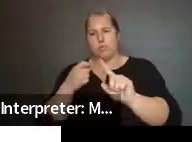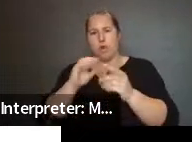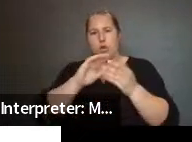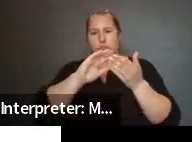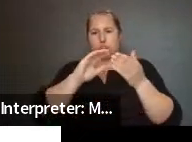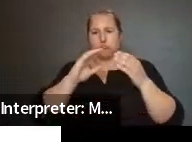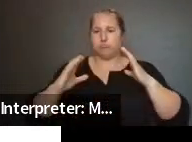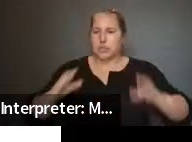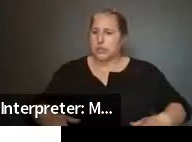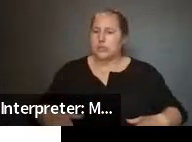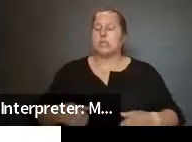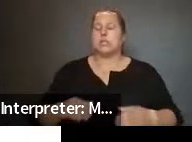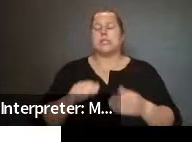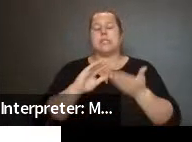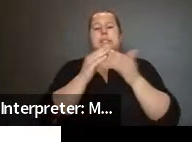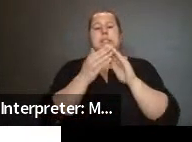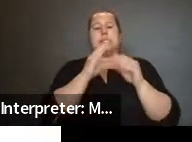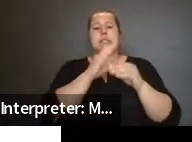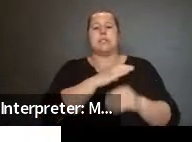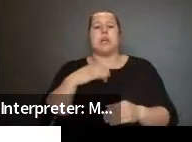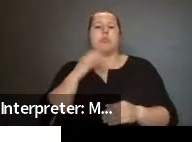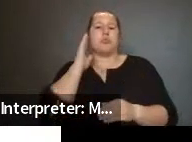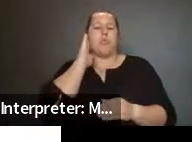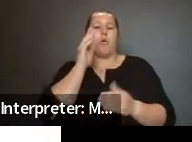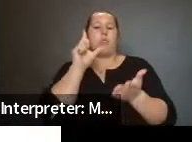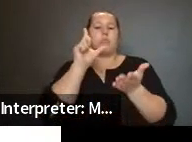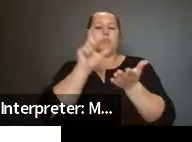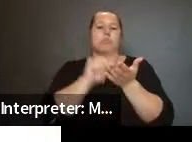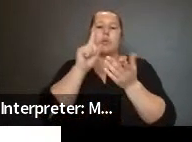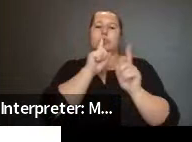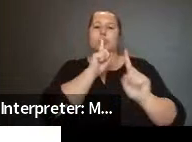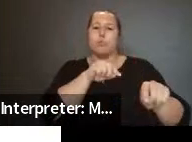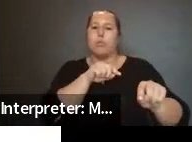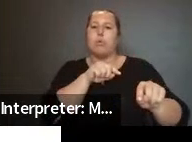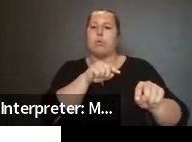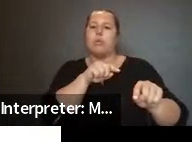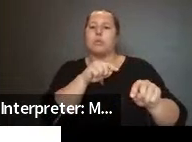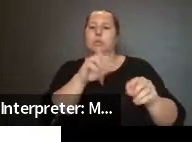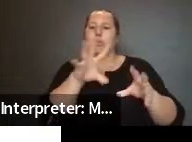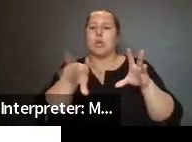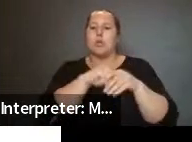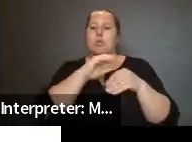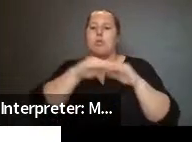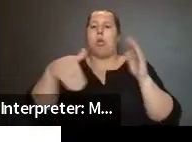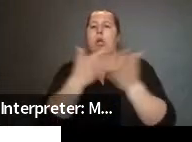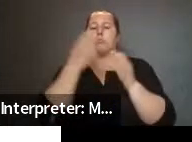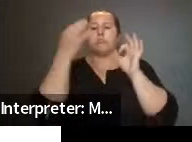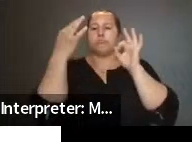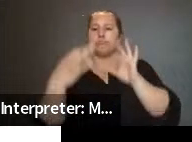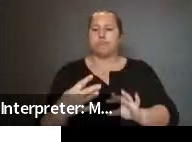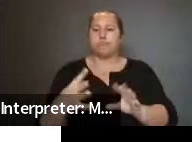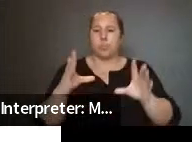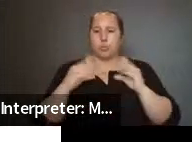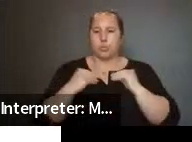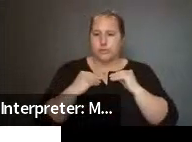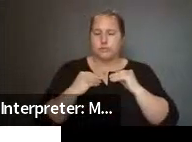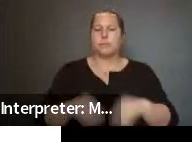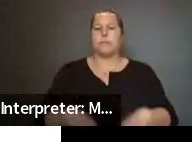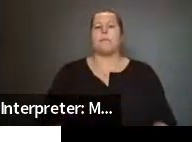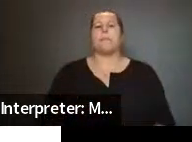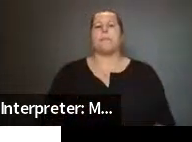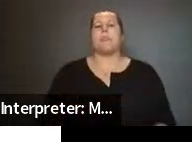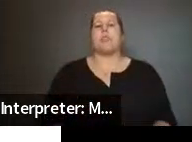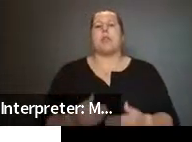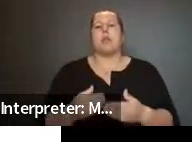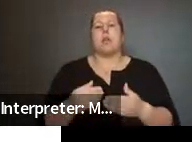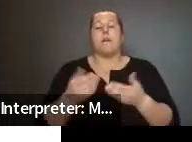a report outlining all of the input they've received. After this report is published, a redistricting proposal